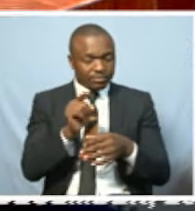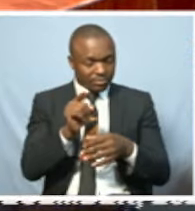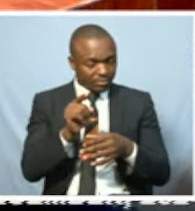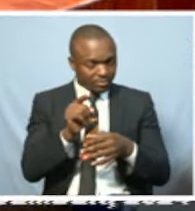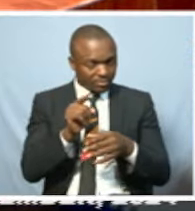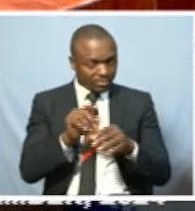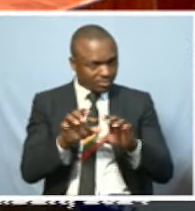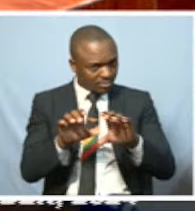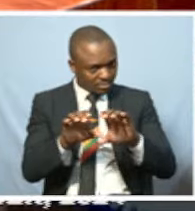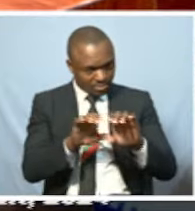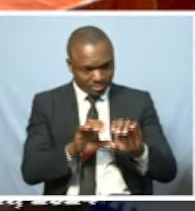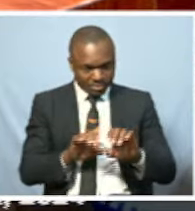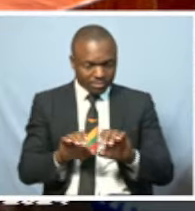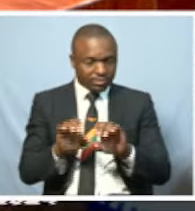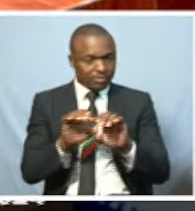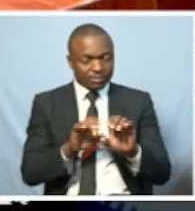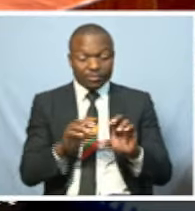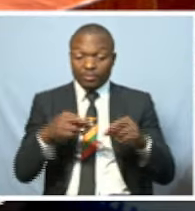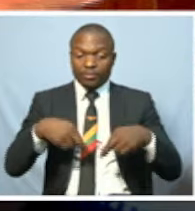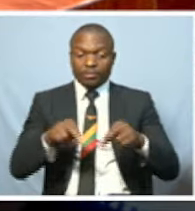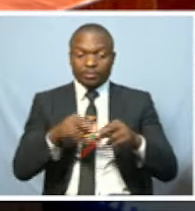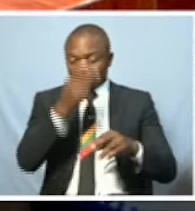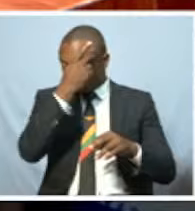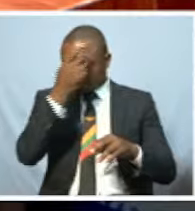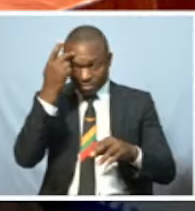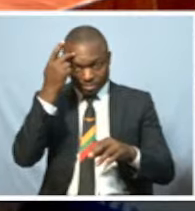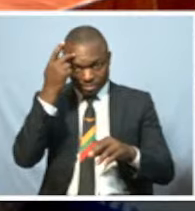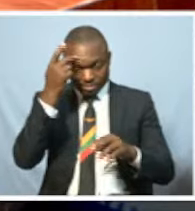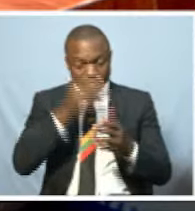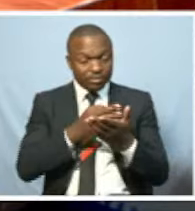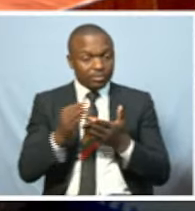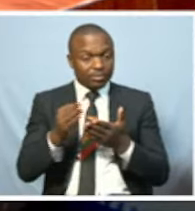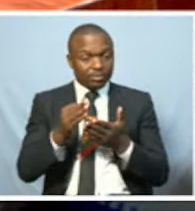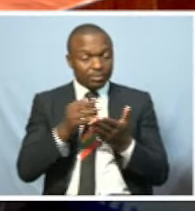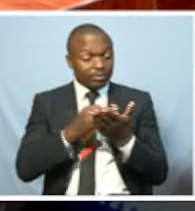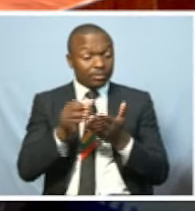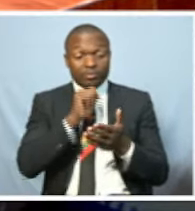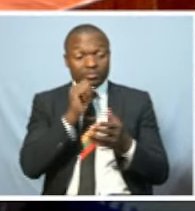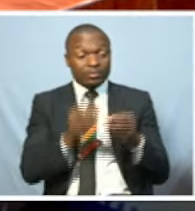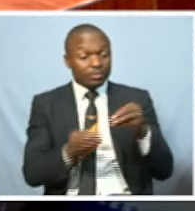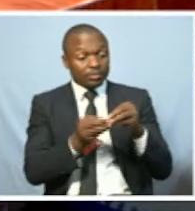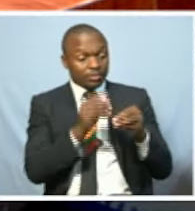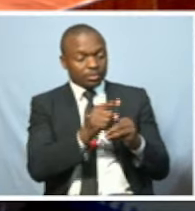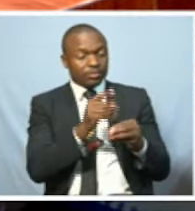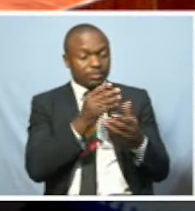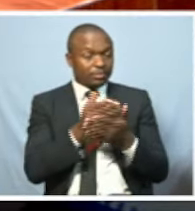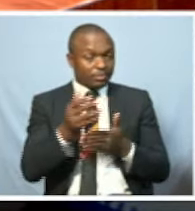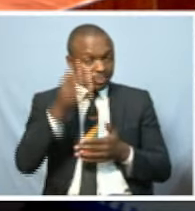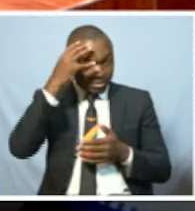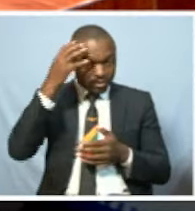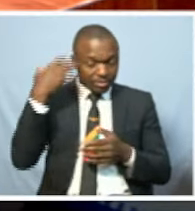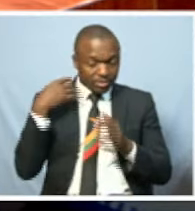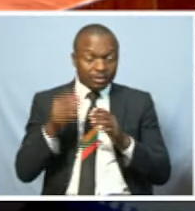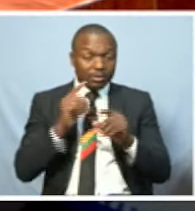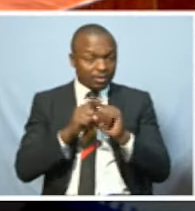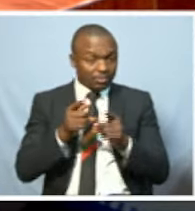the road in PETAUKE, the failure will not be attributed to you as procurement officer. It is the government that has failed.